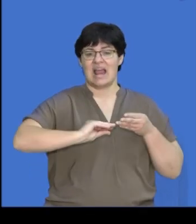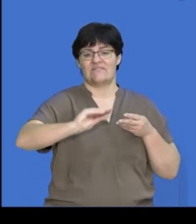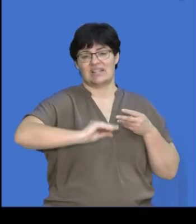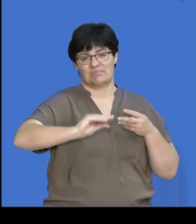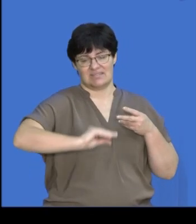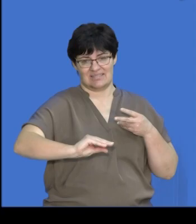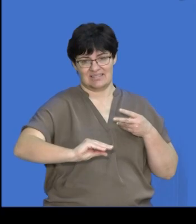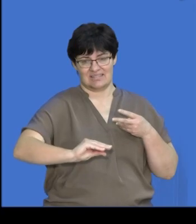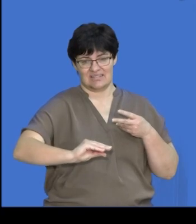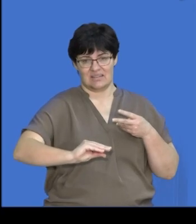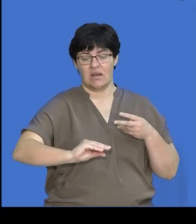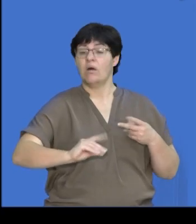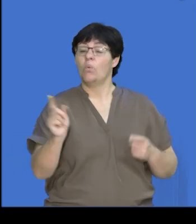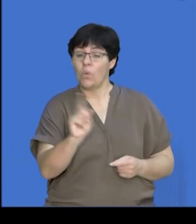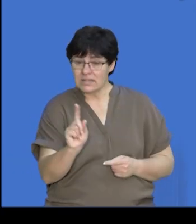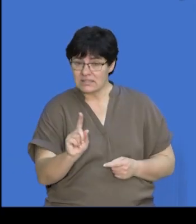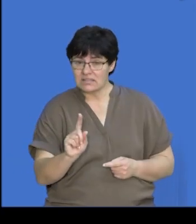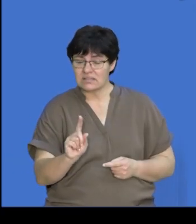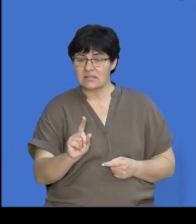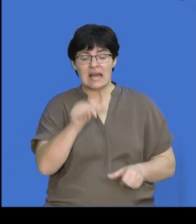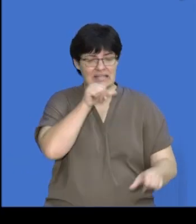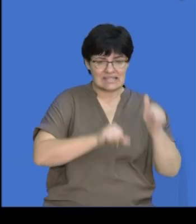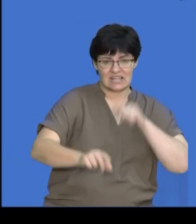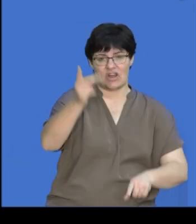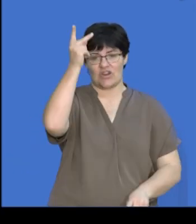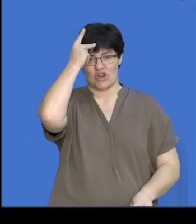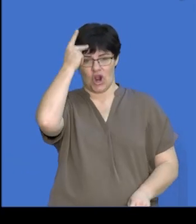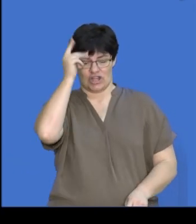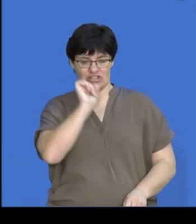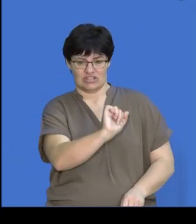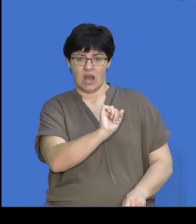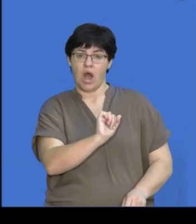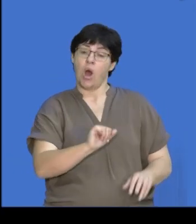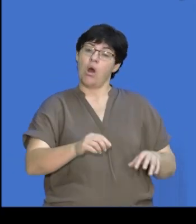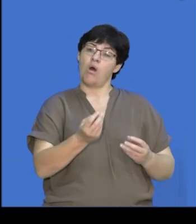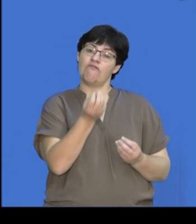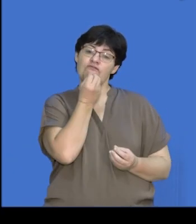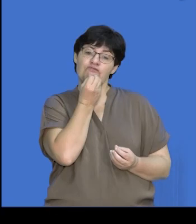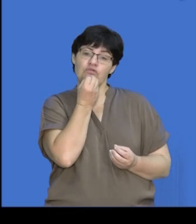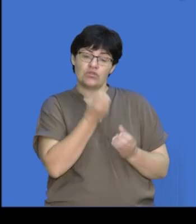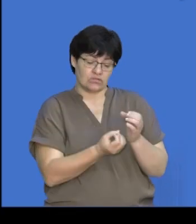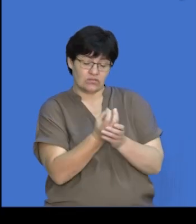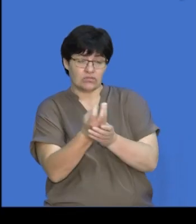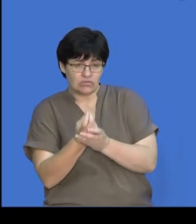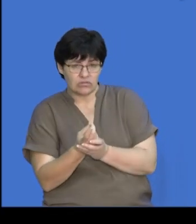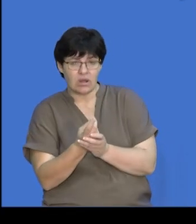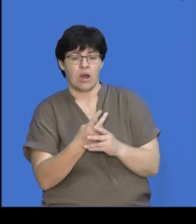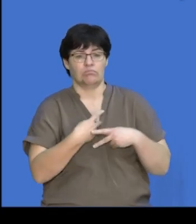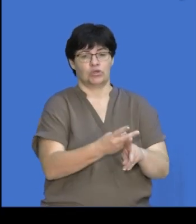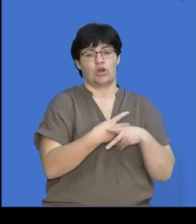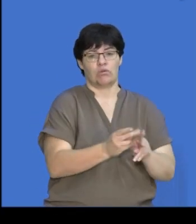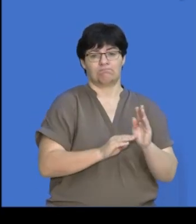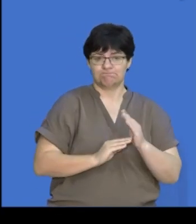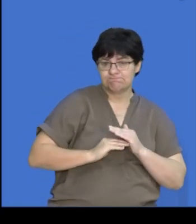in advanced scientific knowledge to improve crop production. Notice how I've qualified